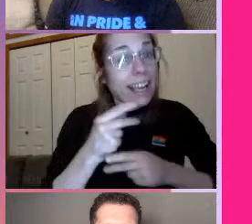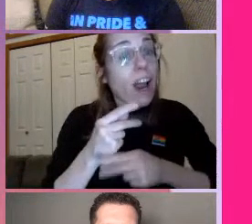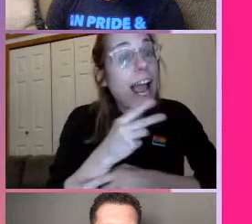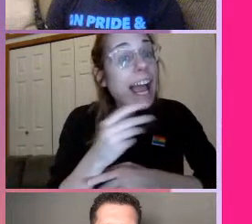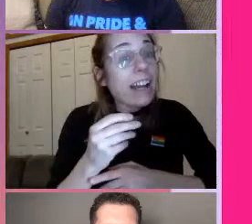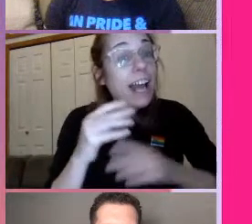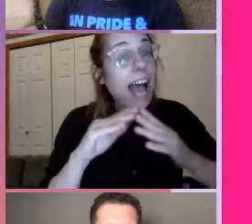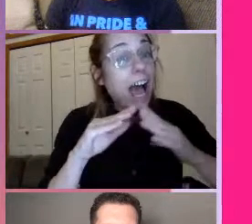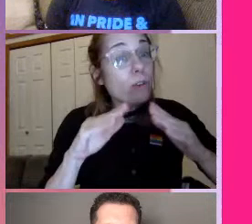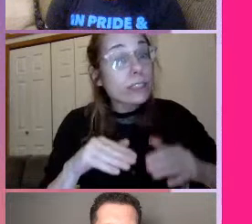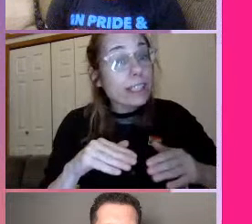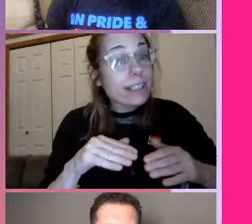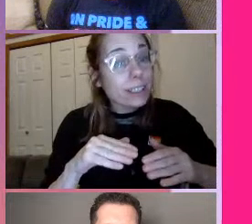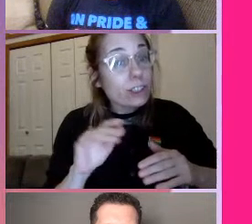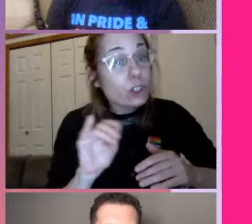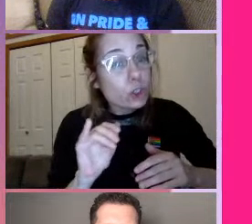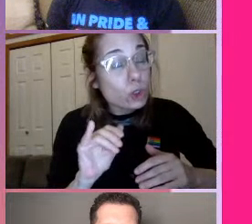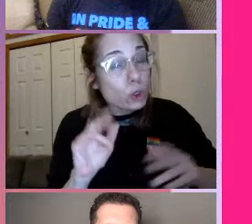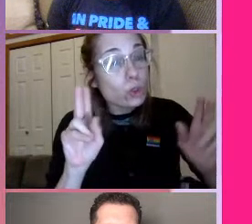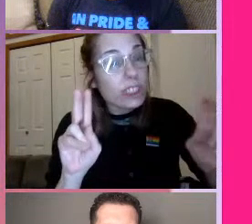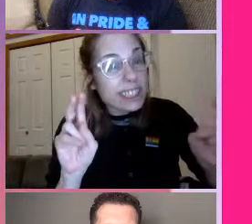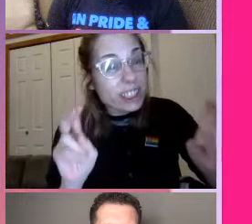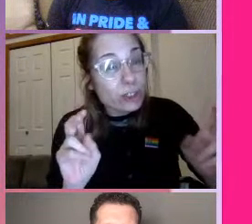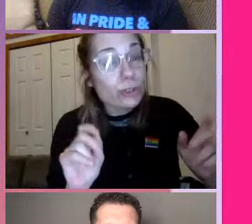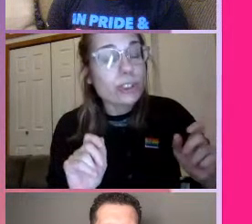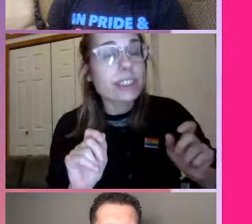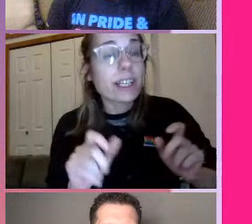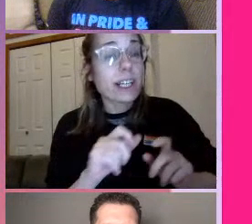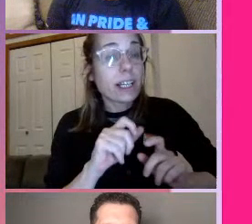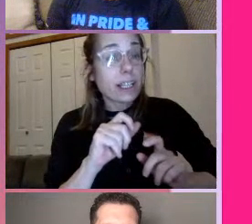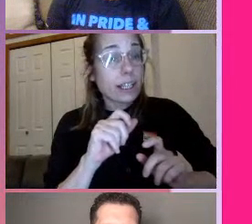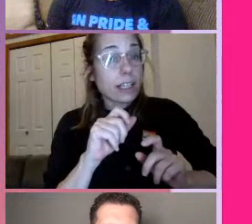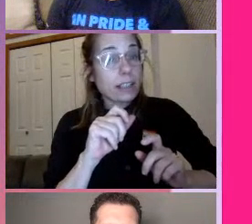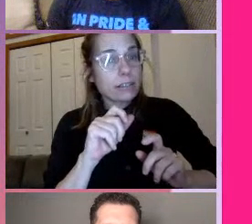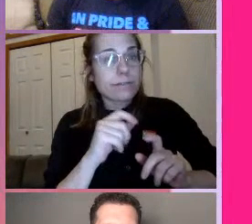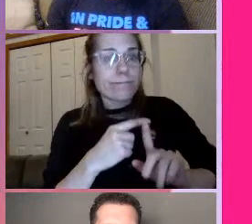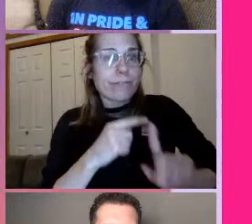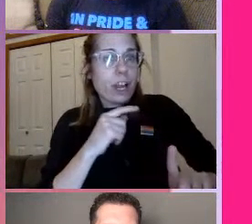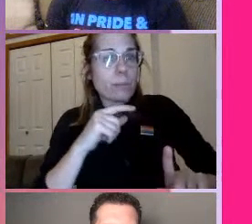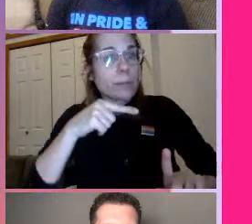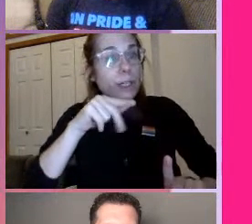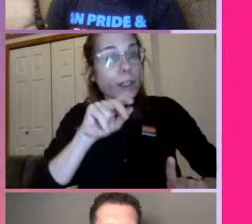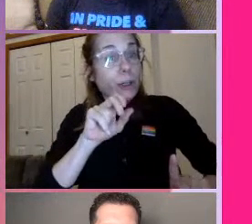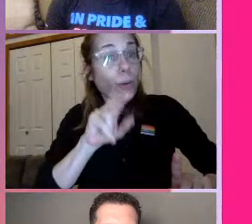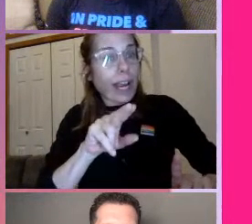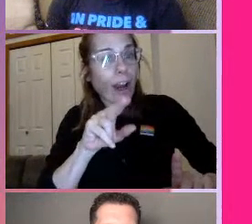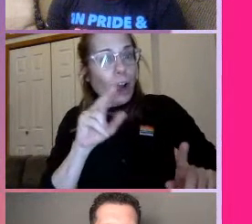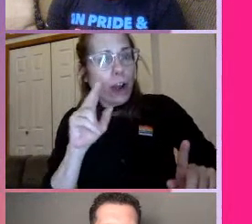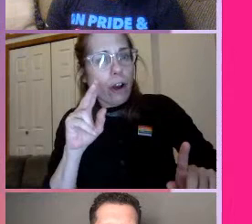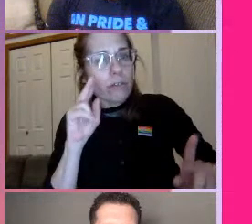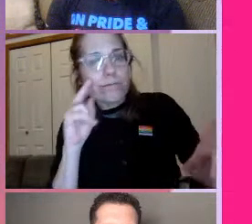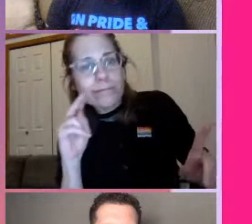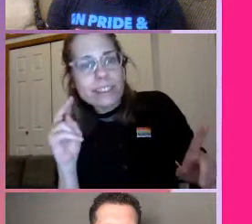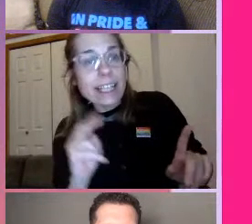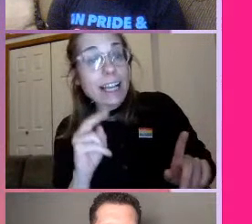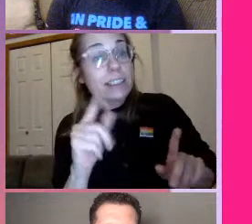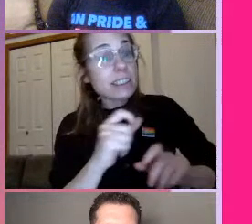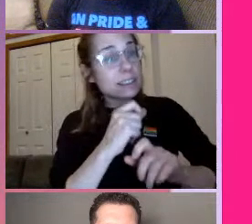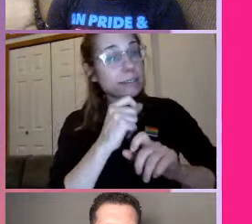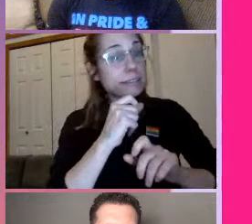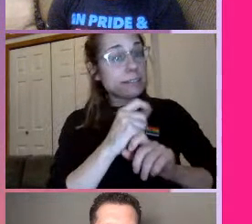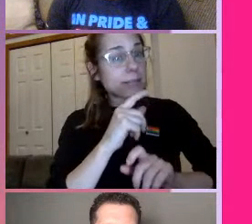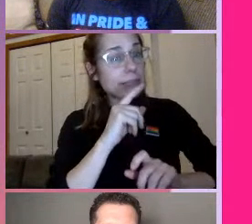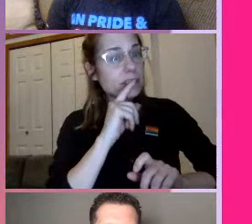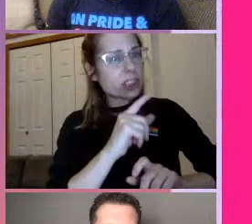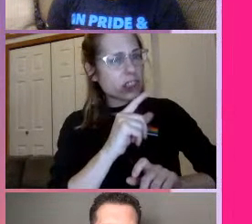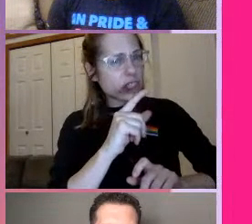justice lens, making sure that we know the folks who are impacted the most by